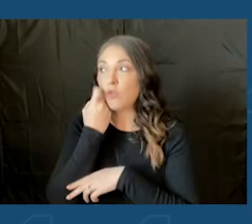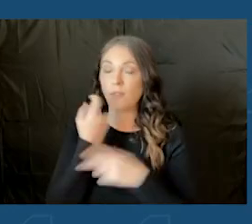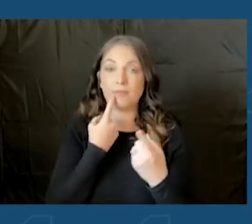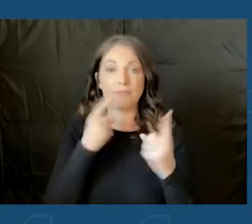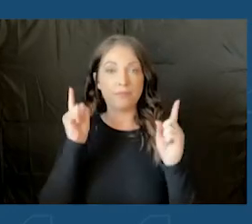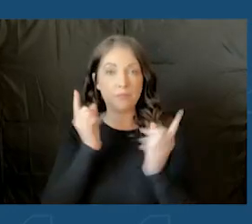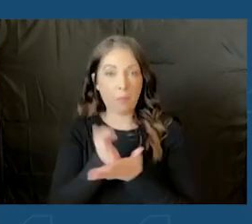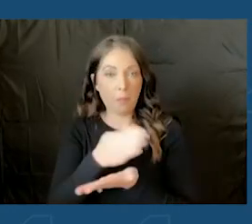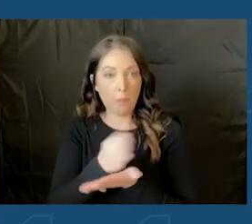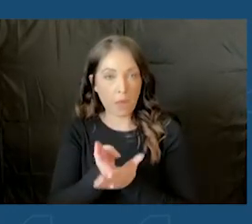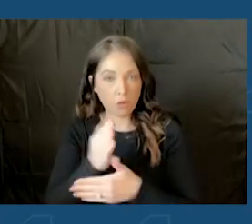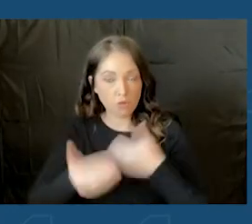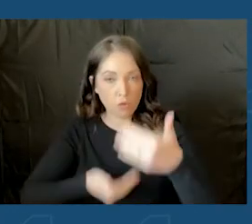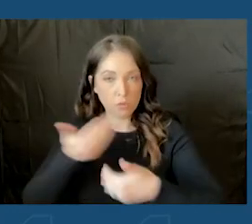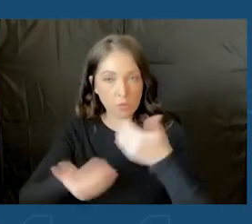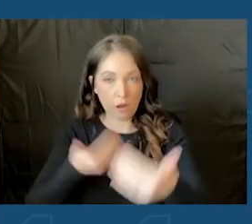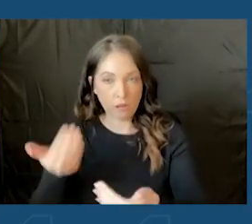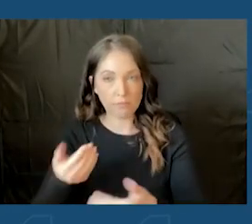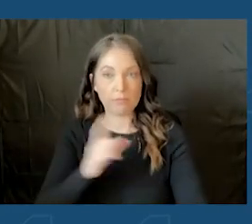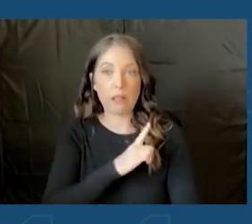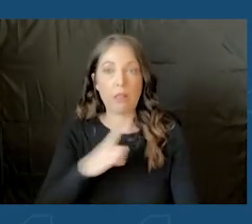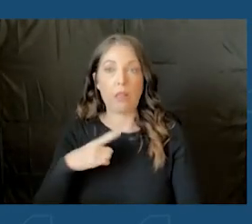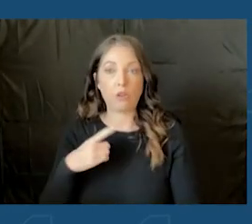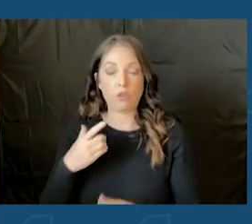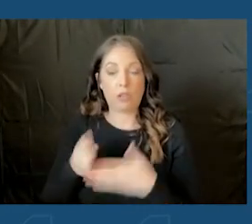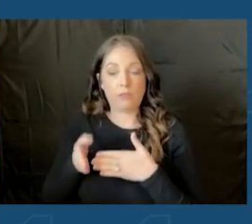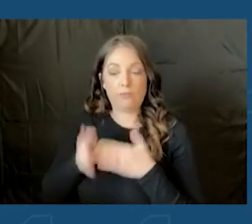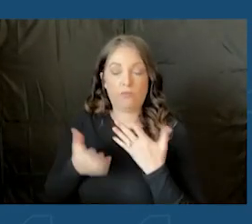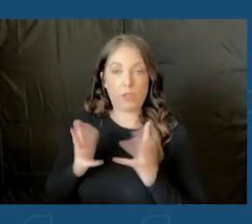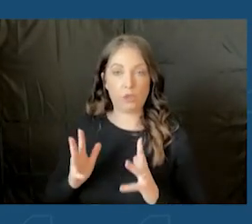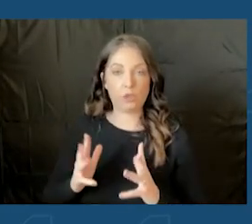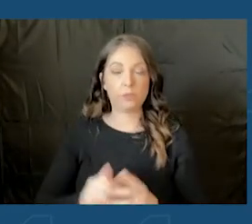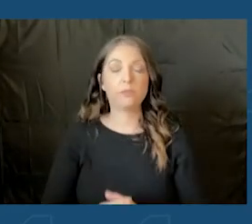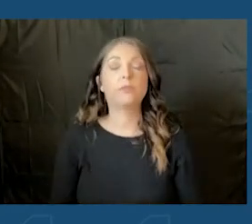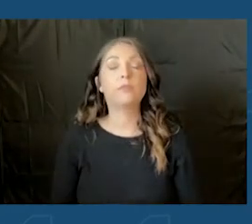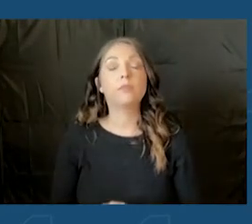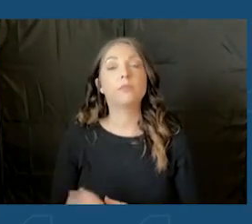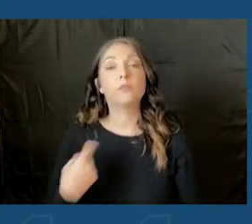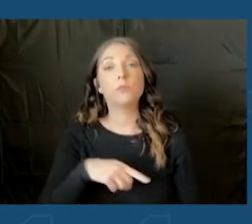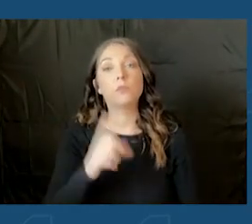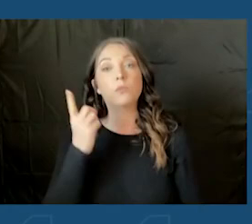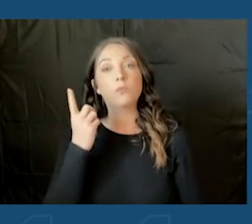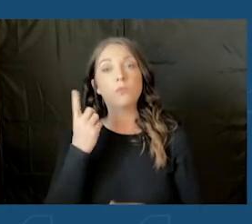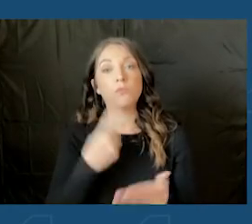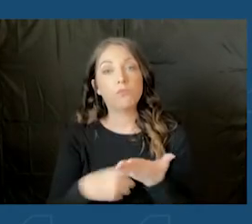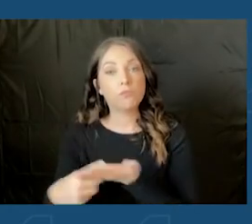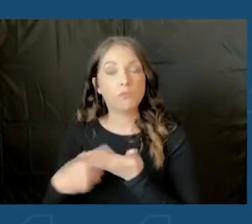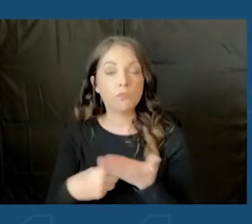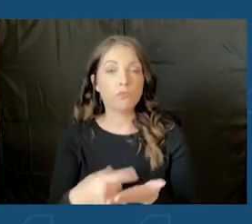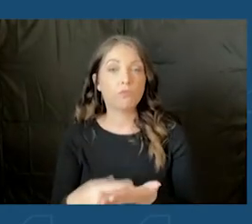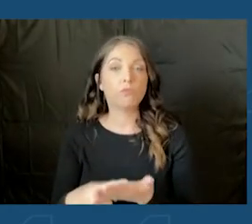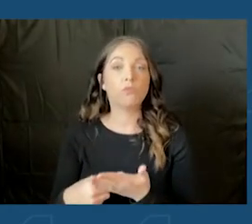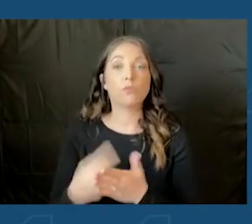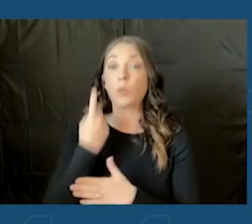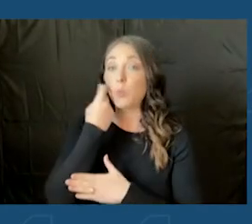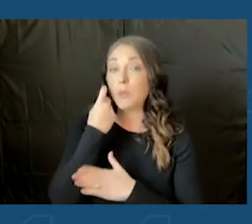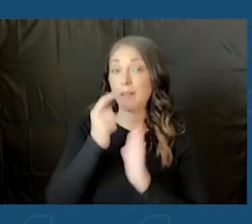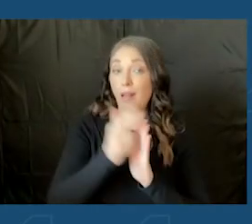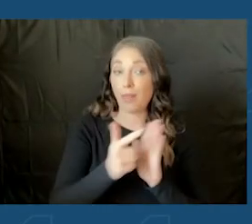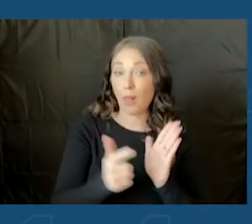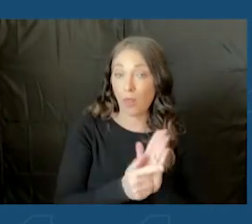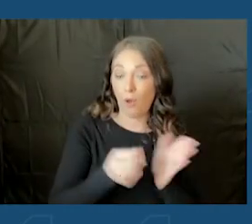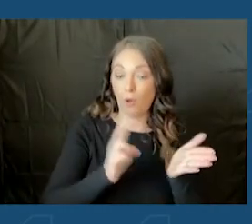of the legislative session. So we talked about some of the laws we signed most recently,